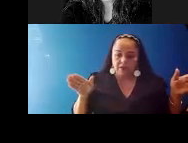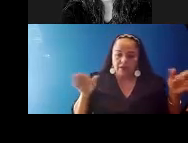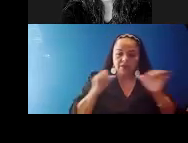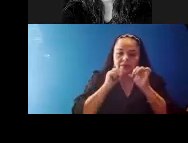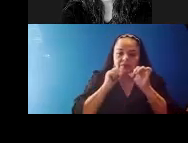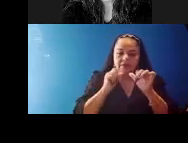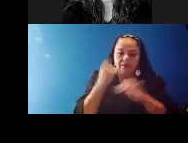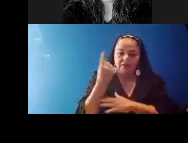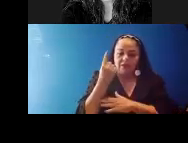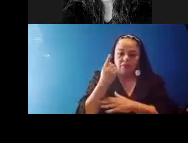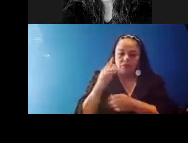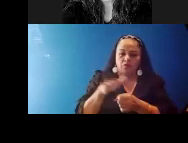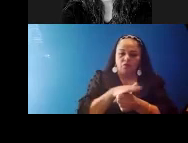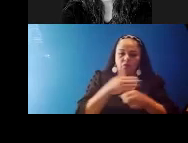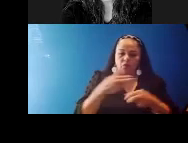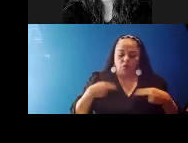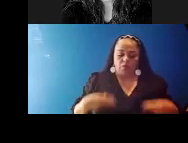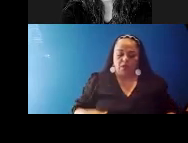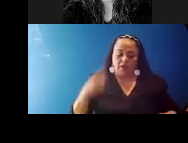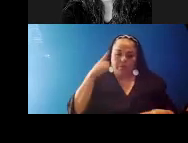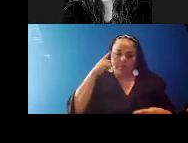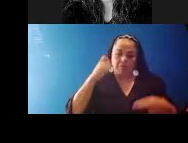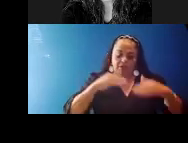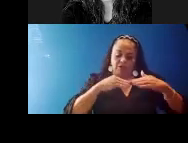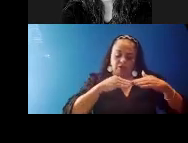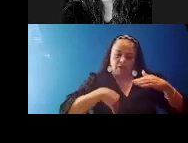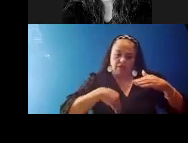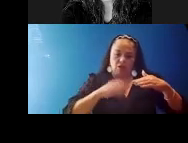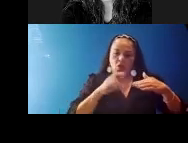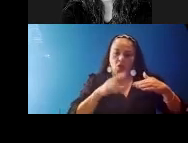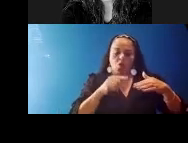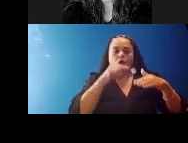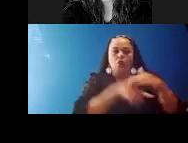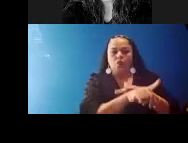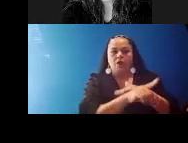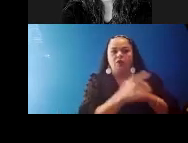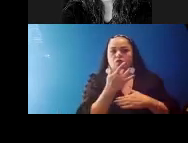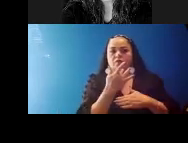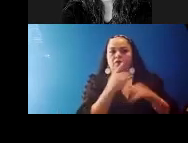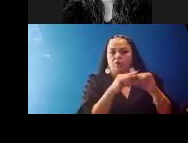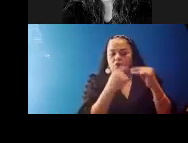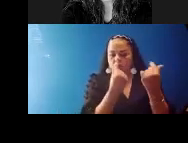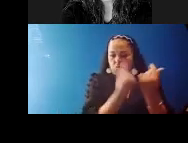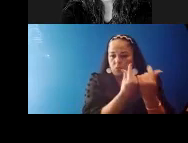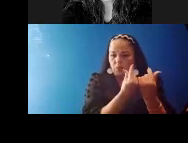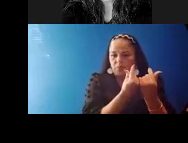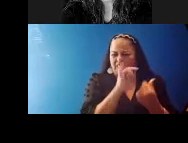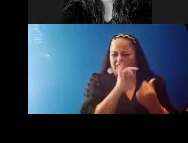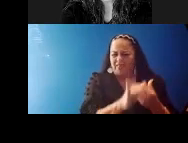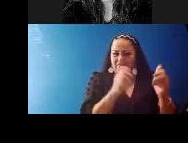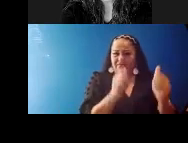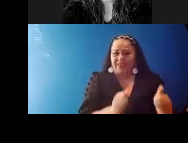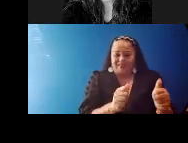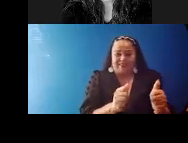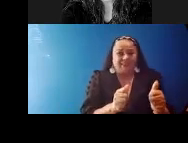full humanity based on them being less than or a threat to the favored group, that can sound really extreme. But this can actually show up